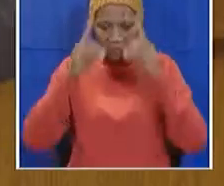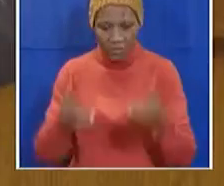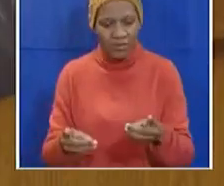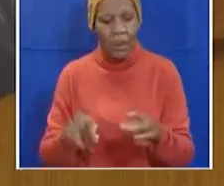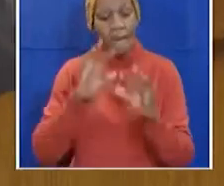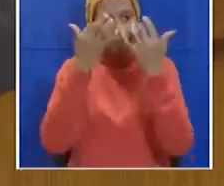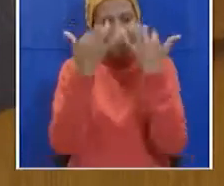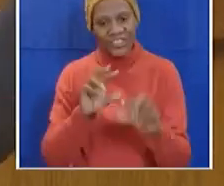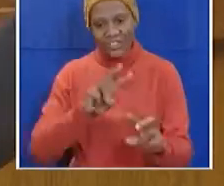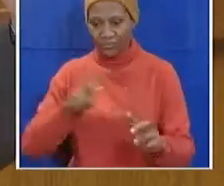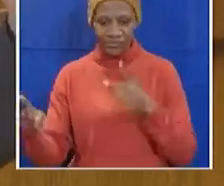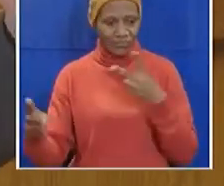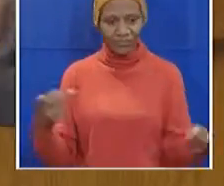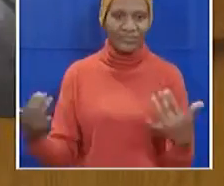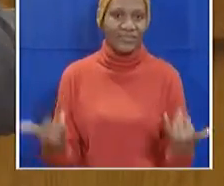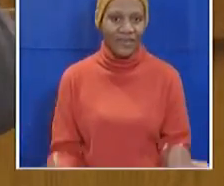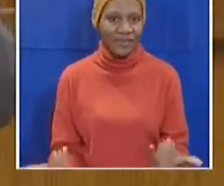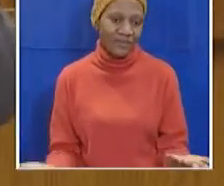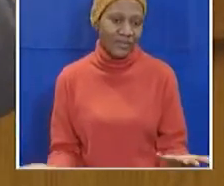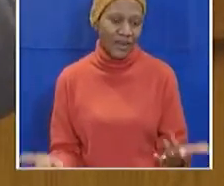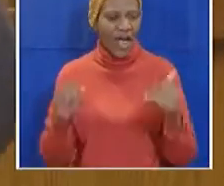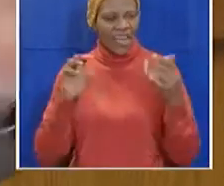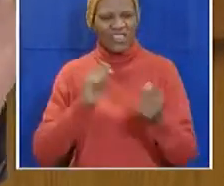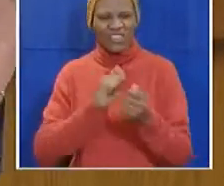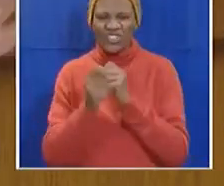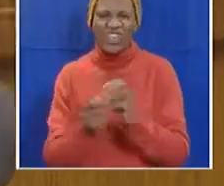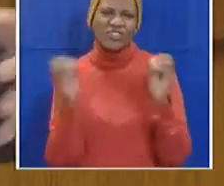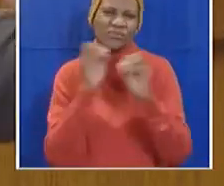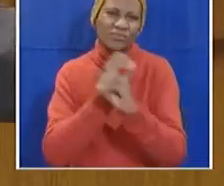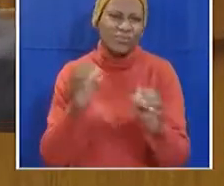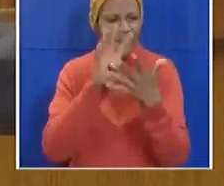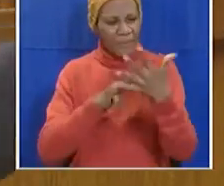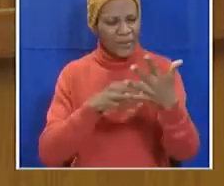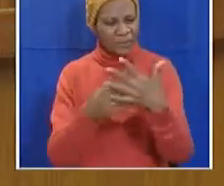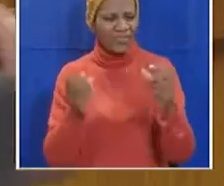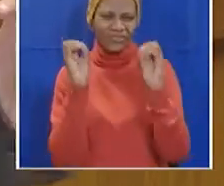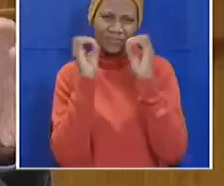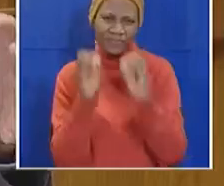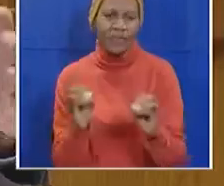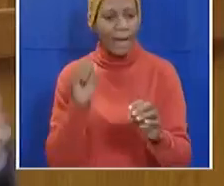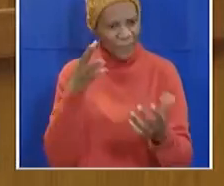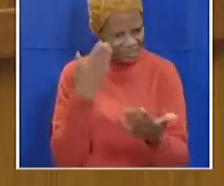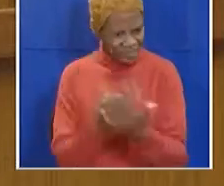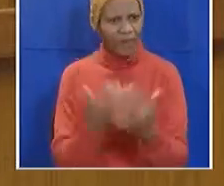been no change to the expenditure ceiling, no change to the fiscal framework, but it would have been a shift in